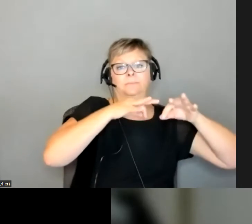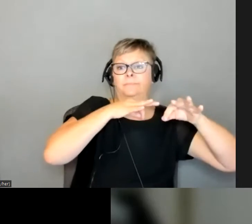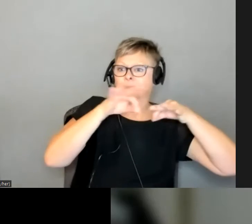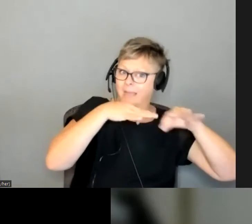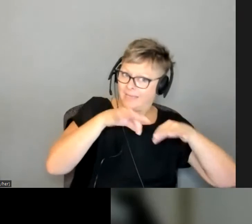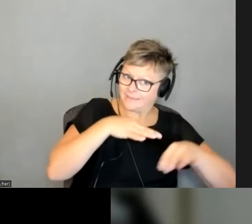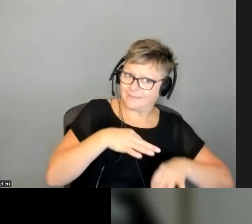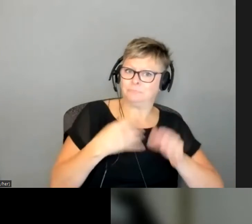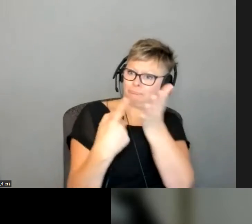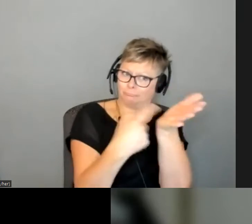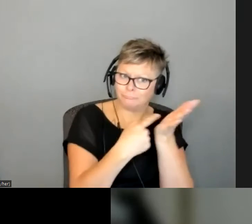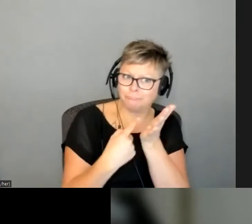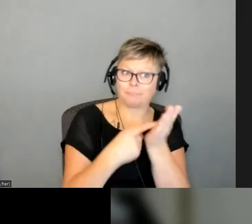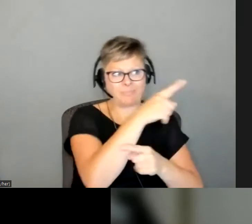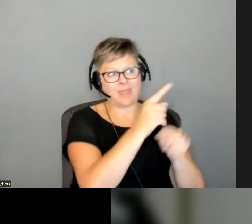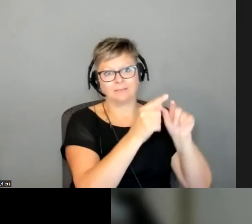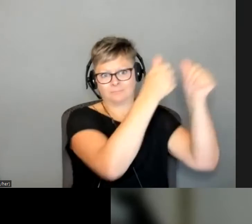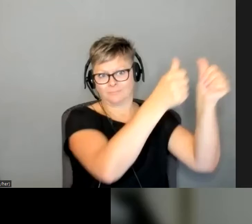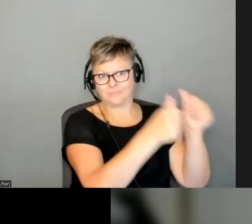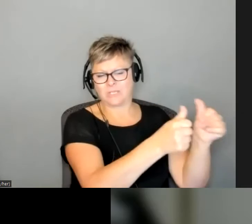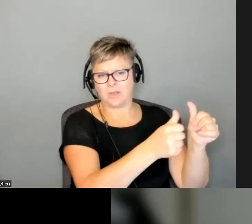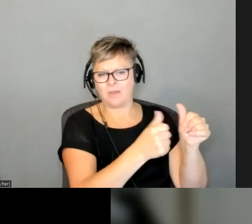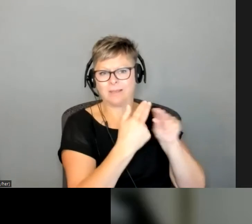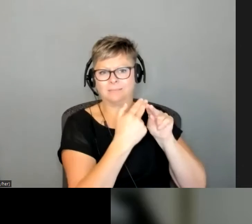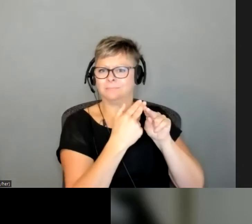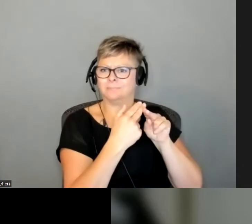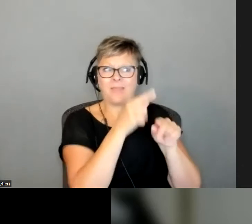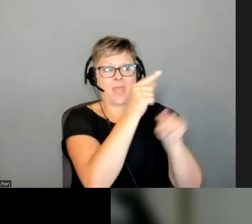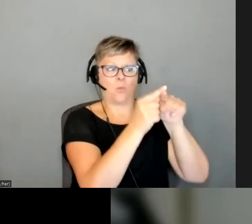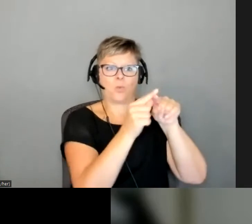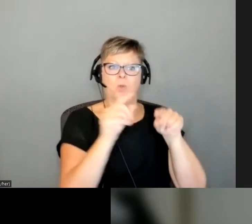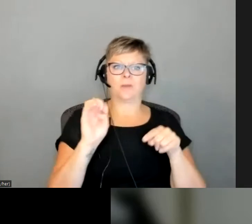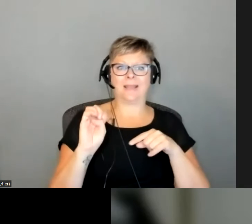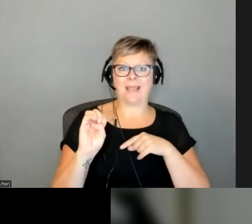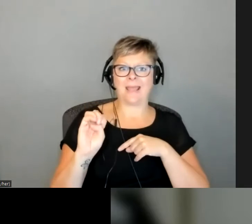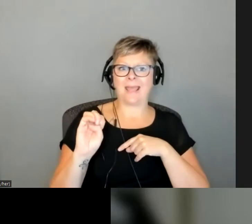a discussion about the sign, and the word elder was great,